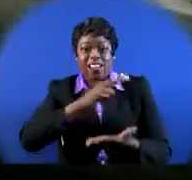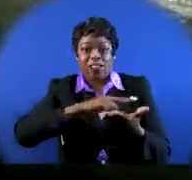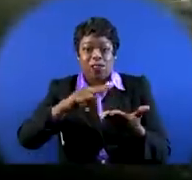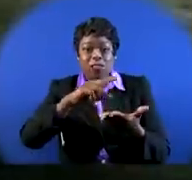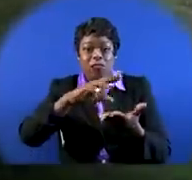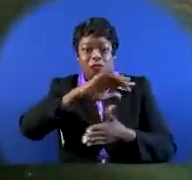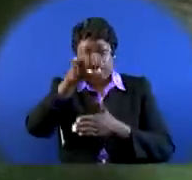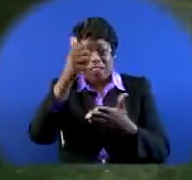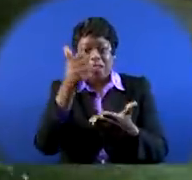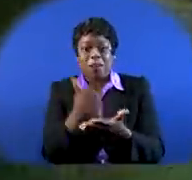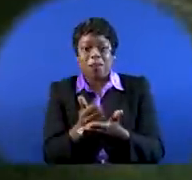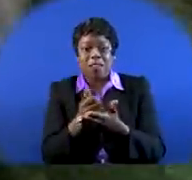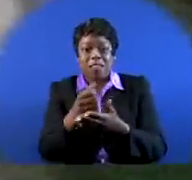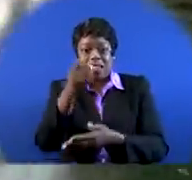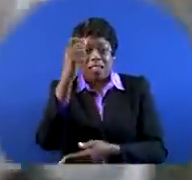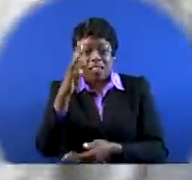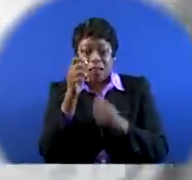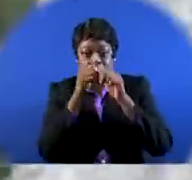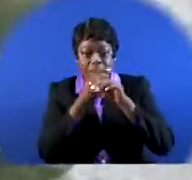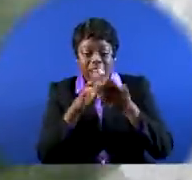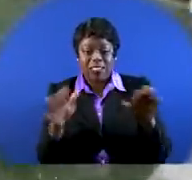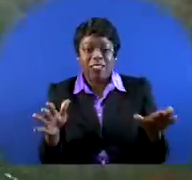Bless you, Ryland.